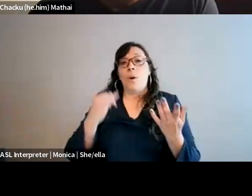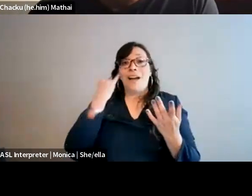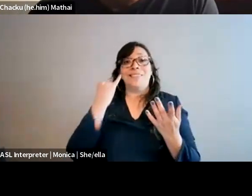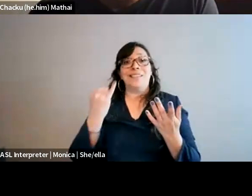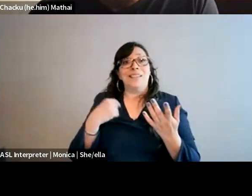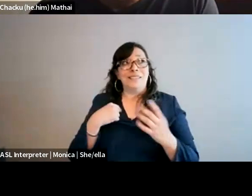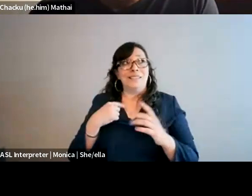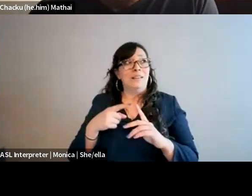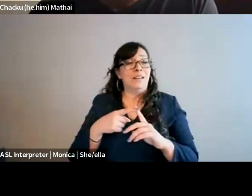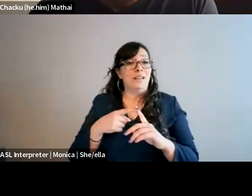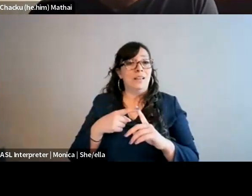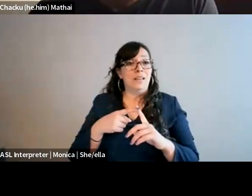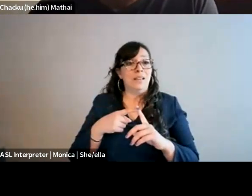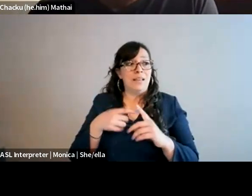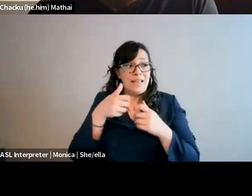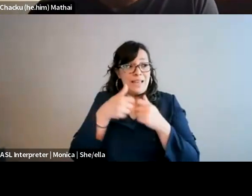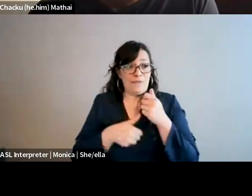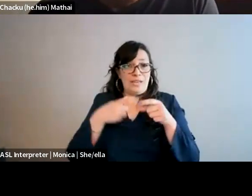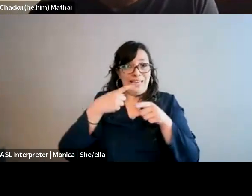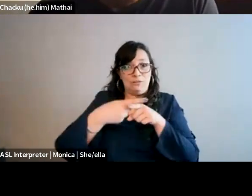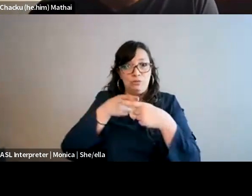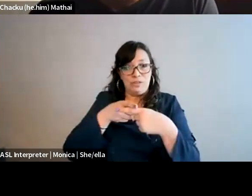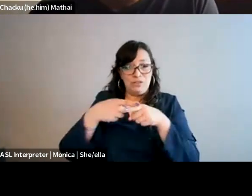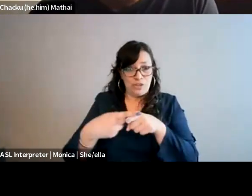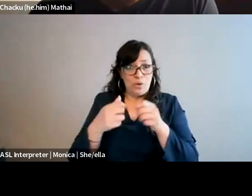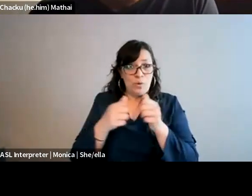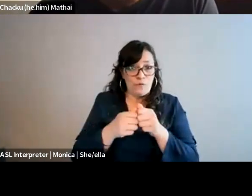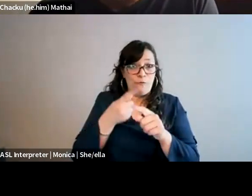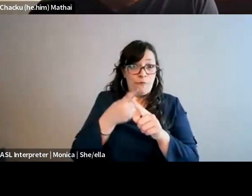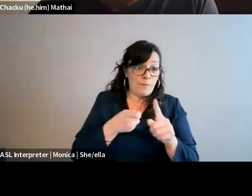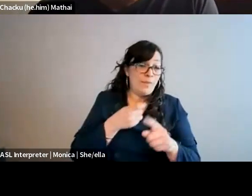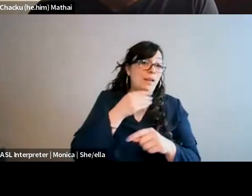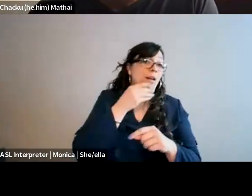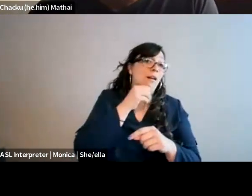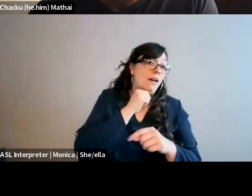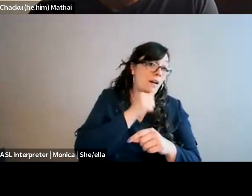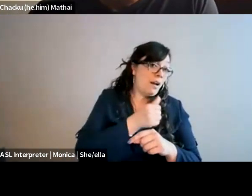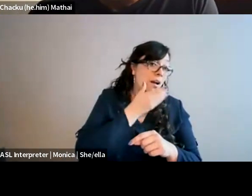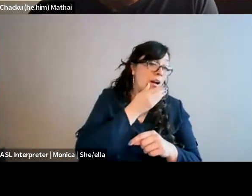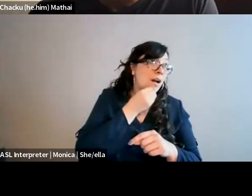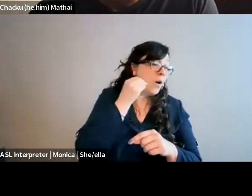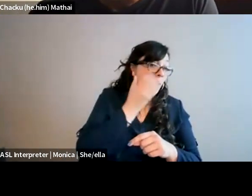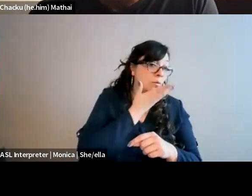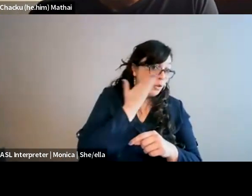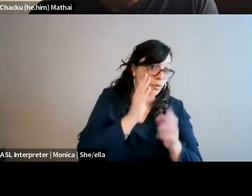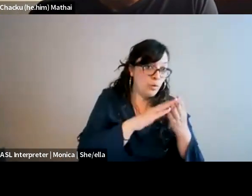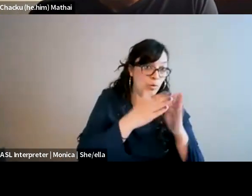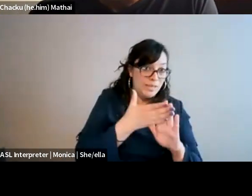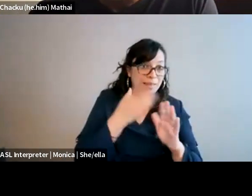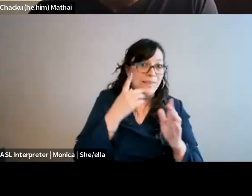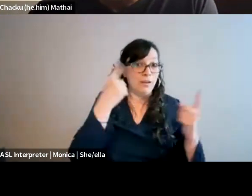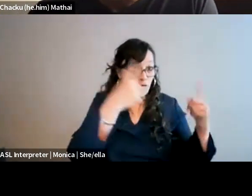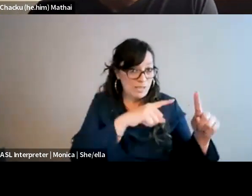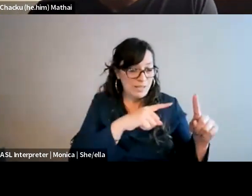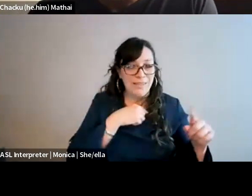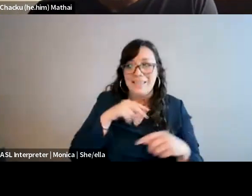I have to say, every intersection from the housed community seem to be sometimes in agreement when they see